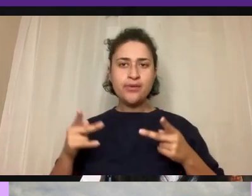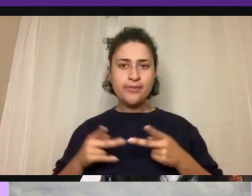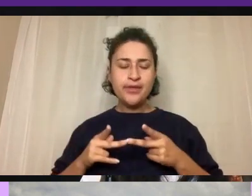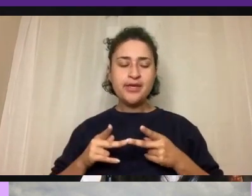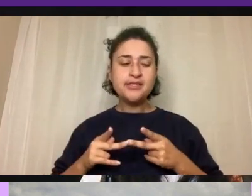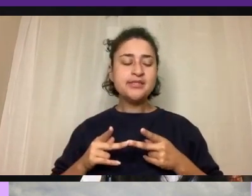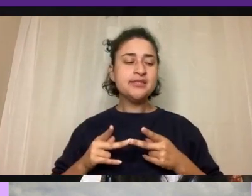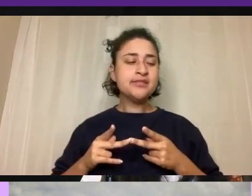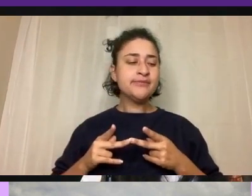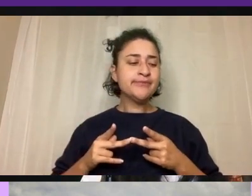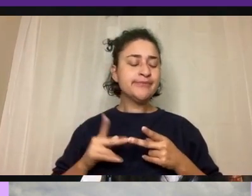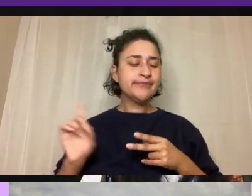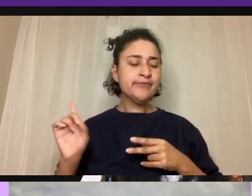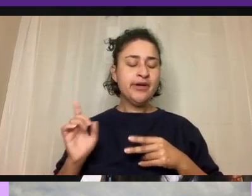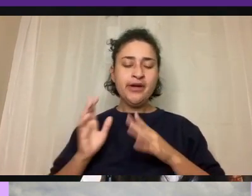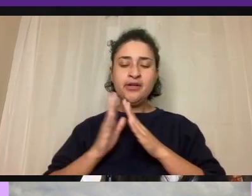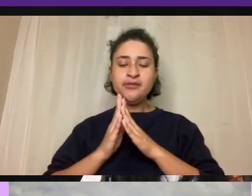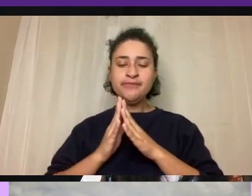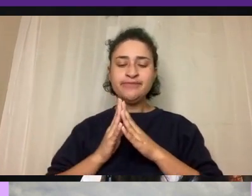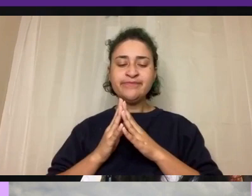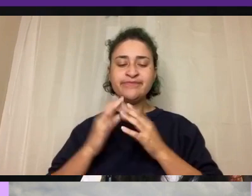enough,